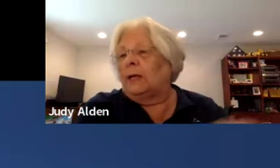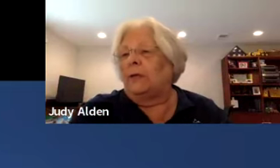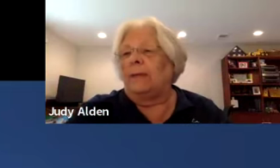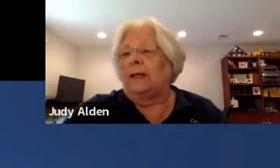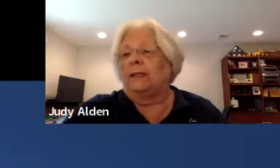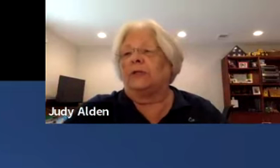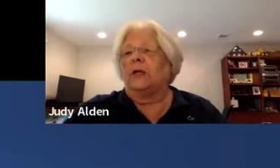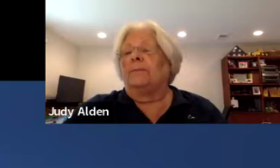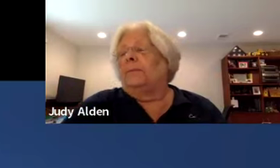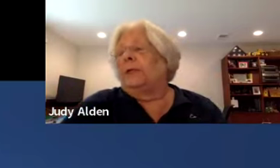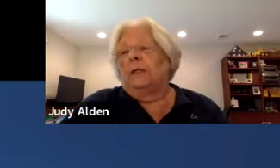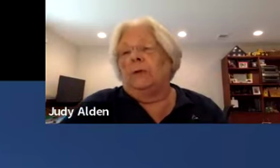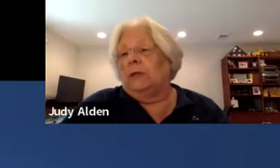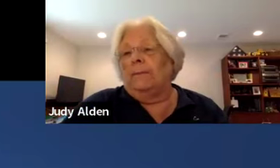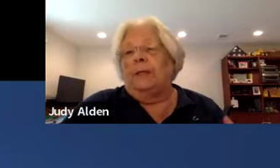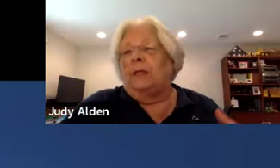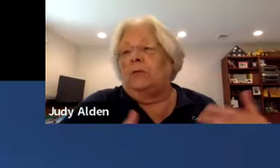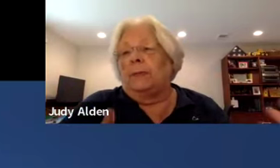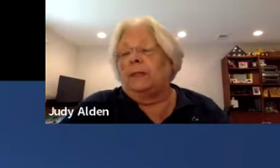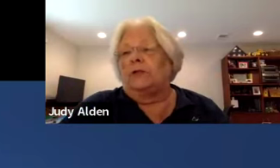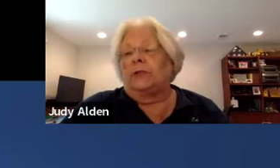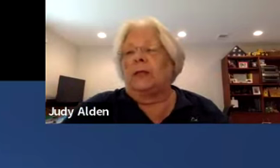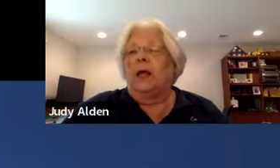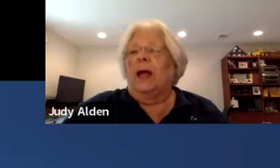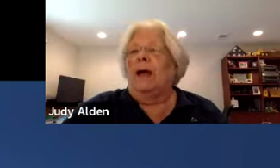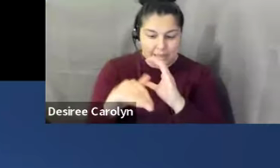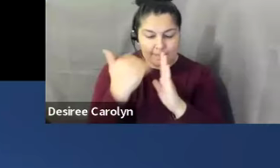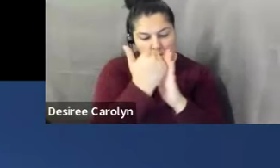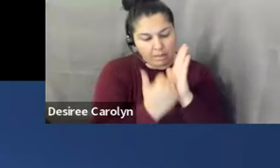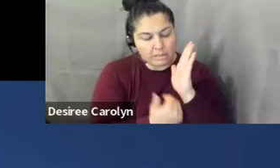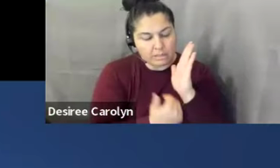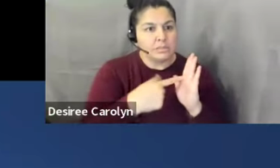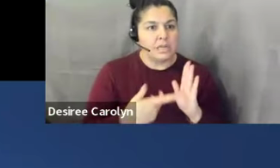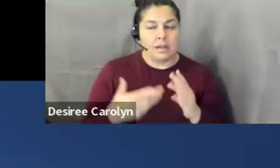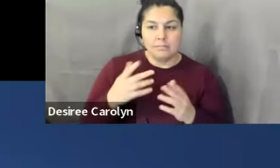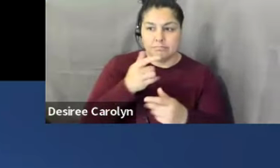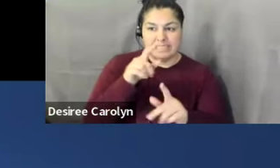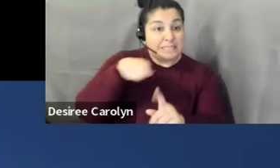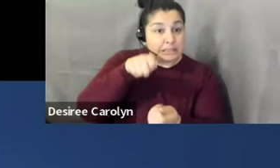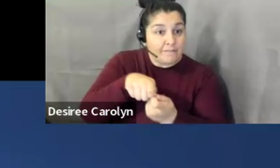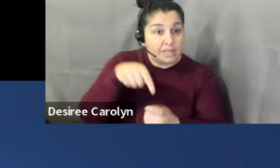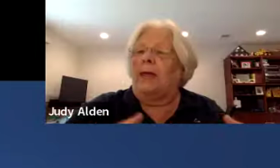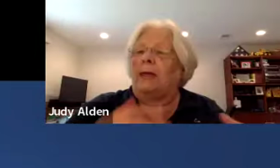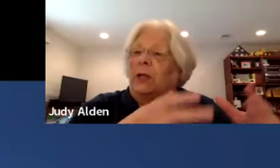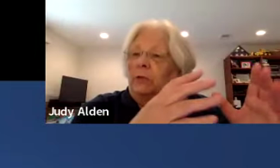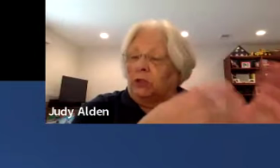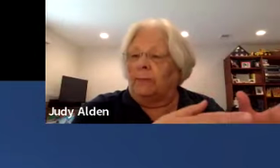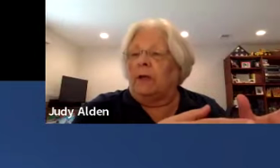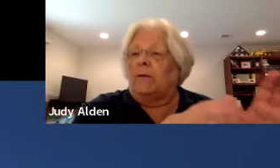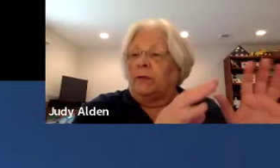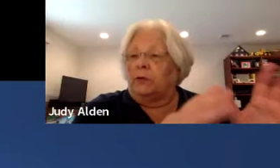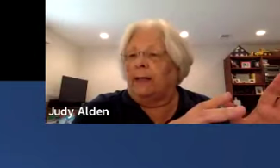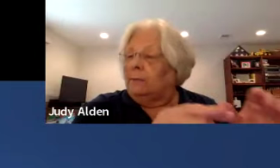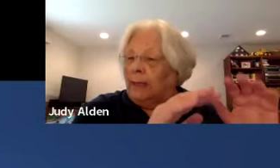people on our email list, particularly with the MPD who would be interested. How do I figure out you know, ASL is